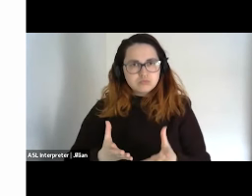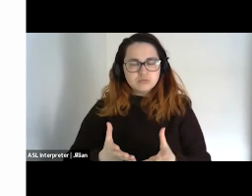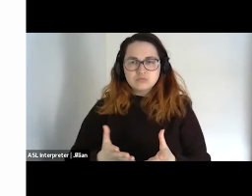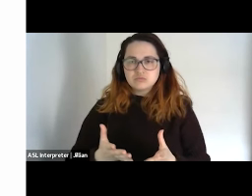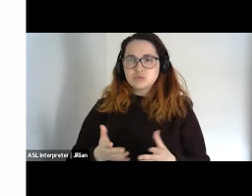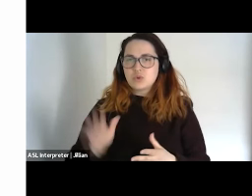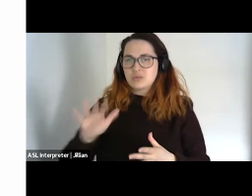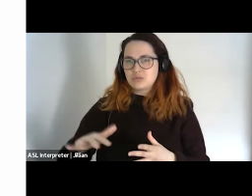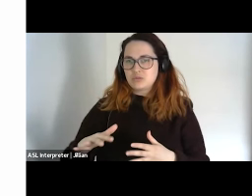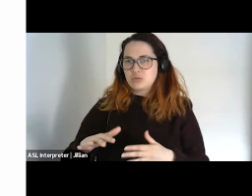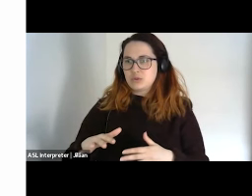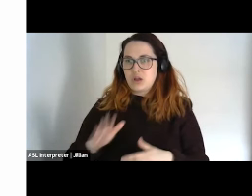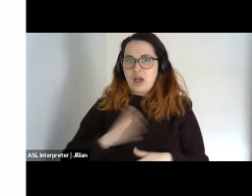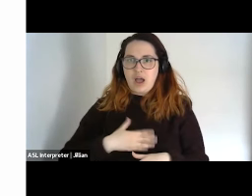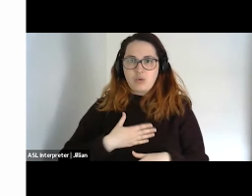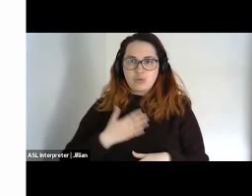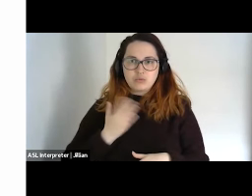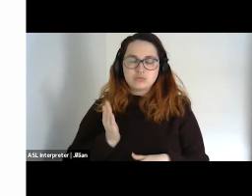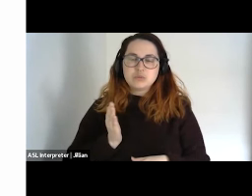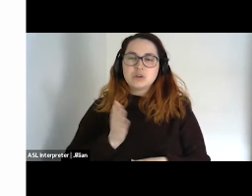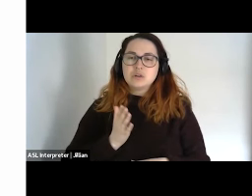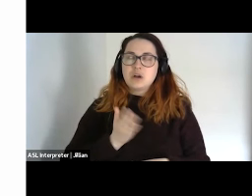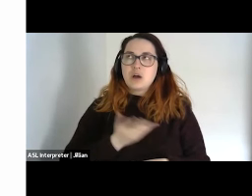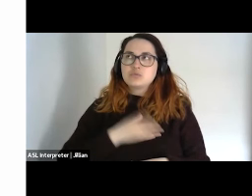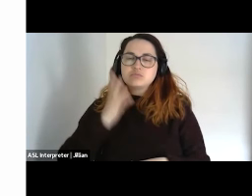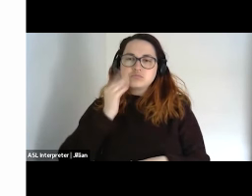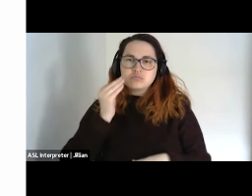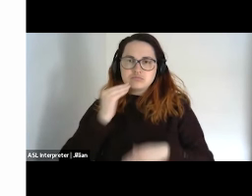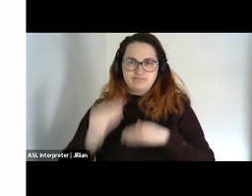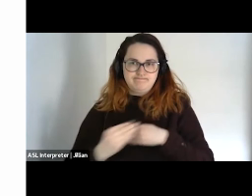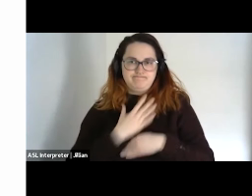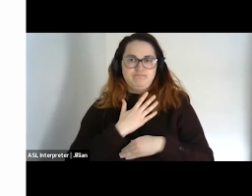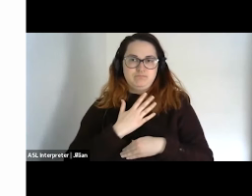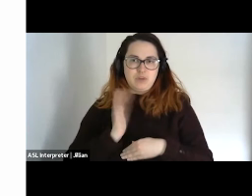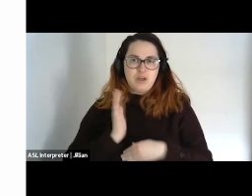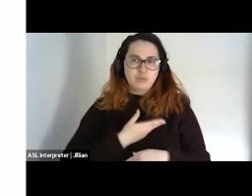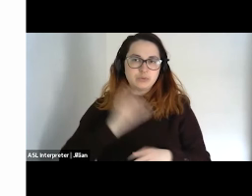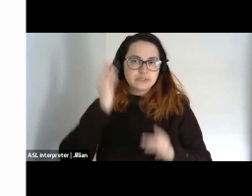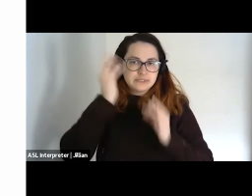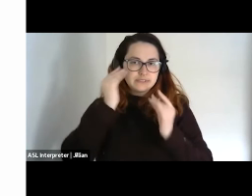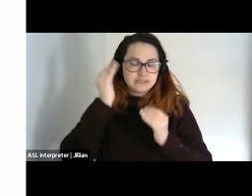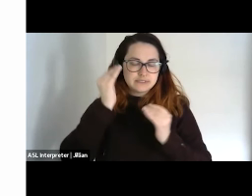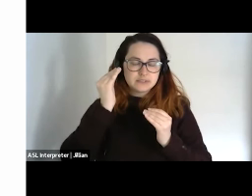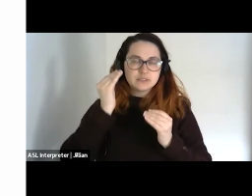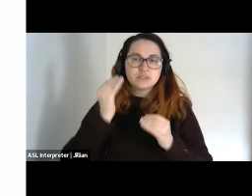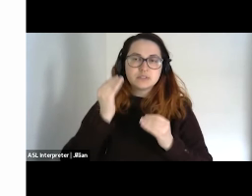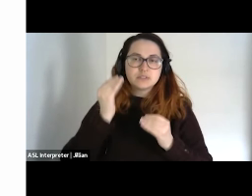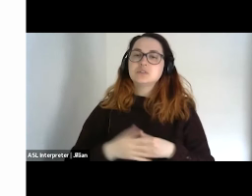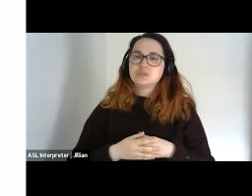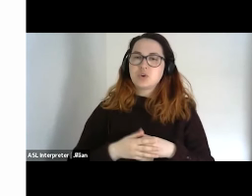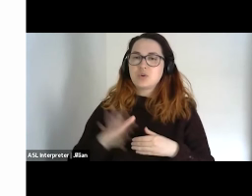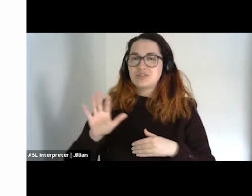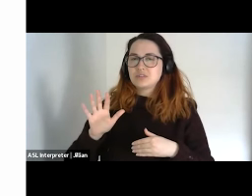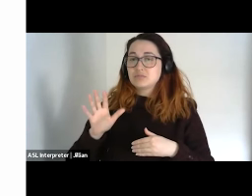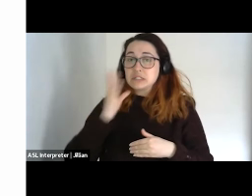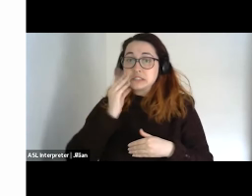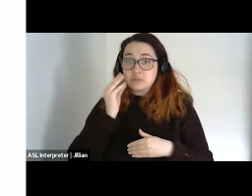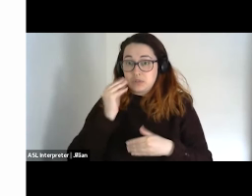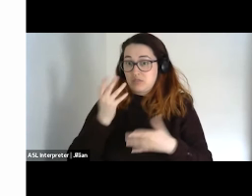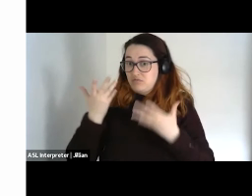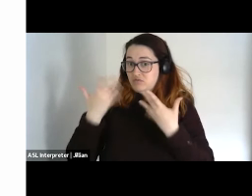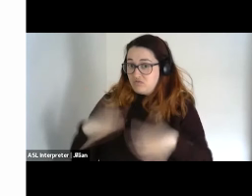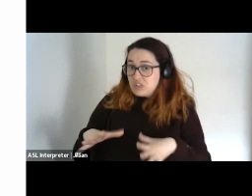world and made sense to us at the time. However, even though we have moved on from these experiences, we may not